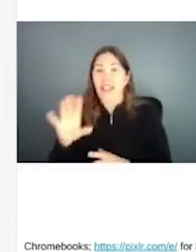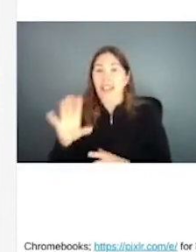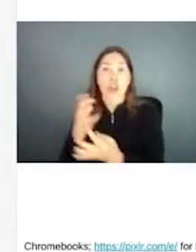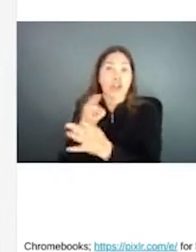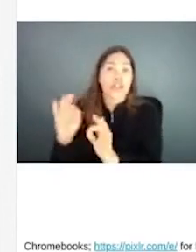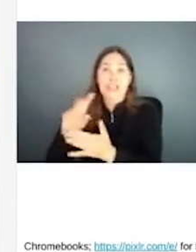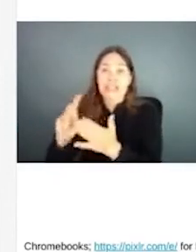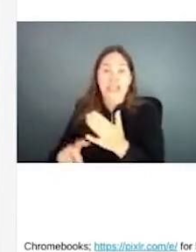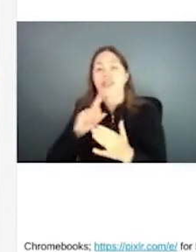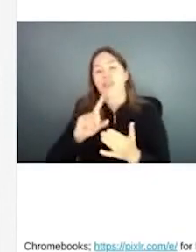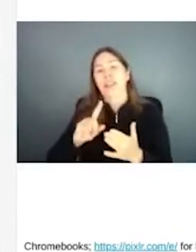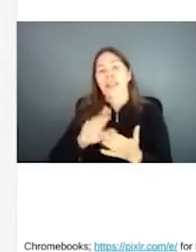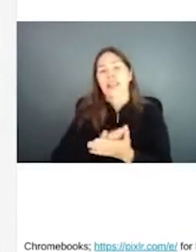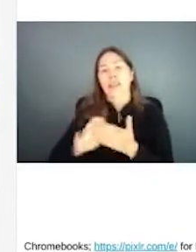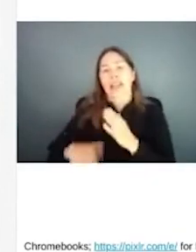was a nice addition